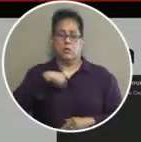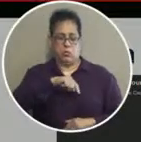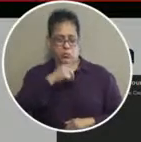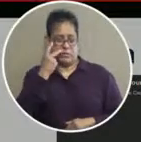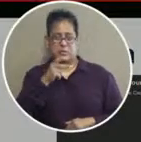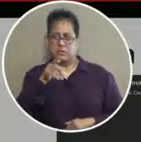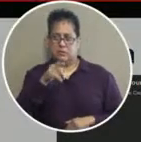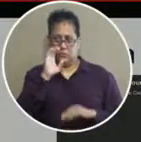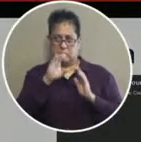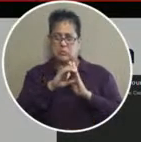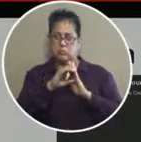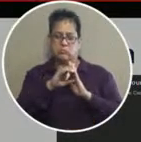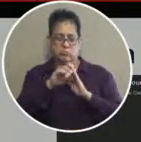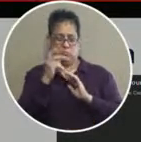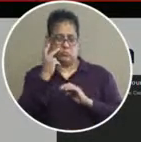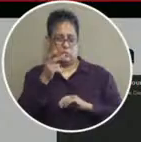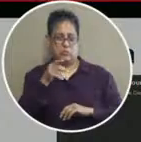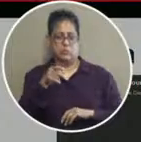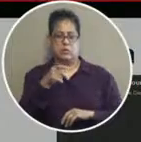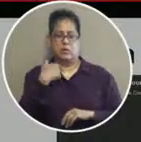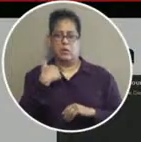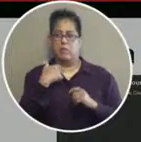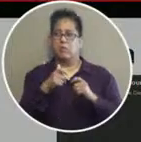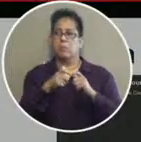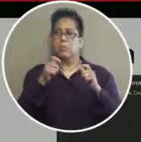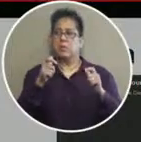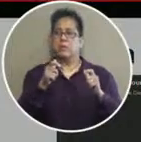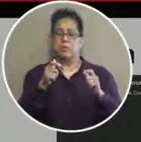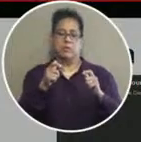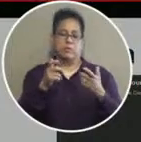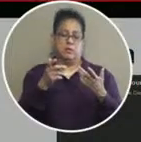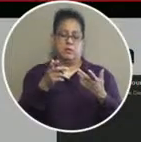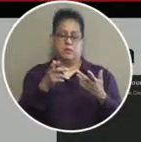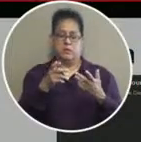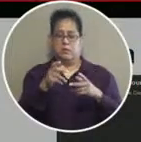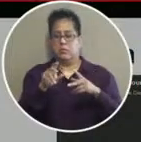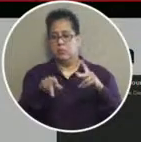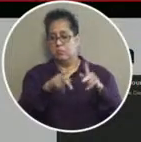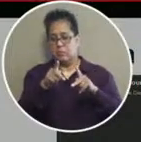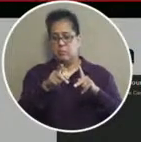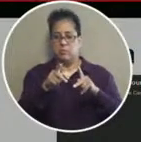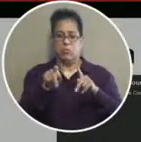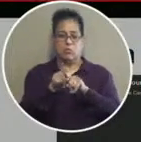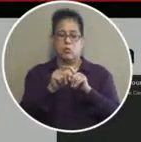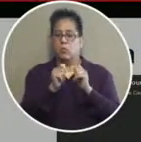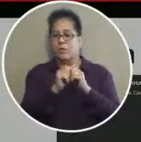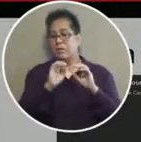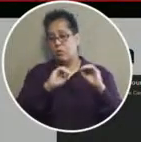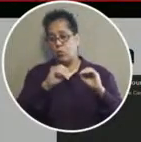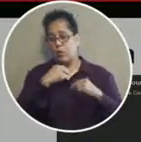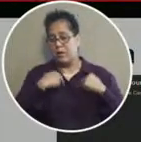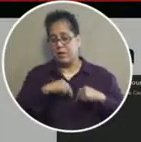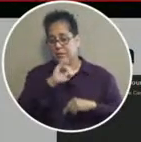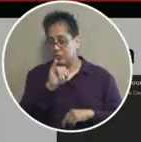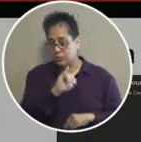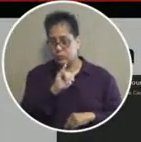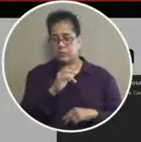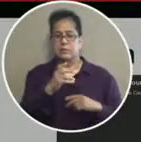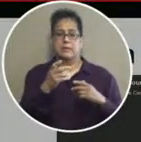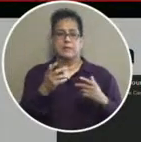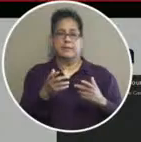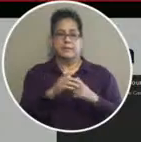this graph, that we have a big proportion of people with no health insurance. What does that mean?